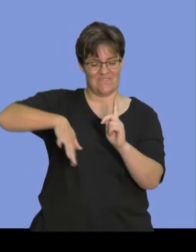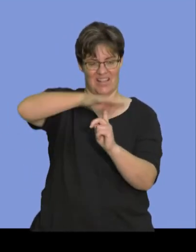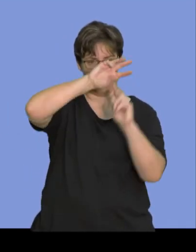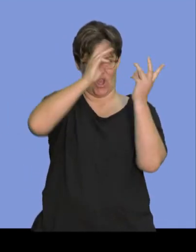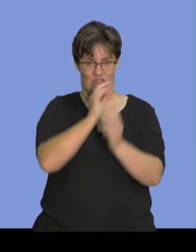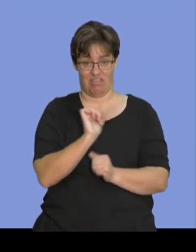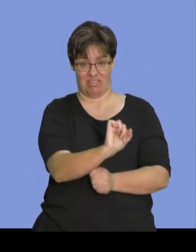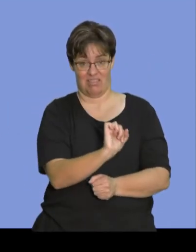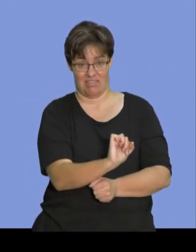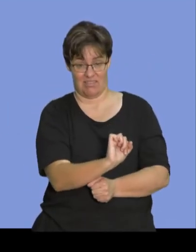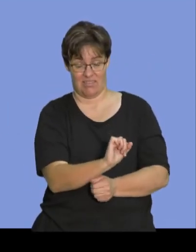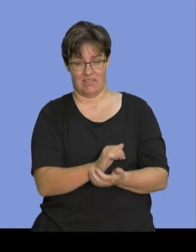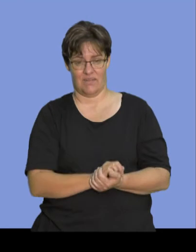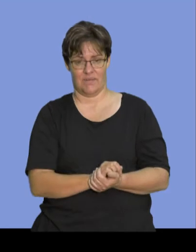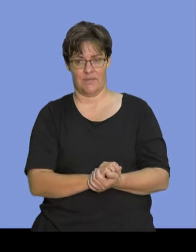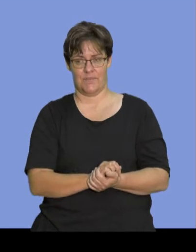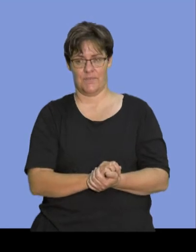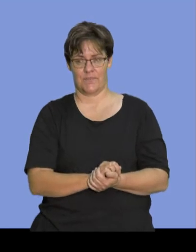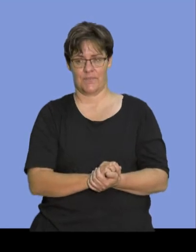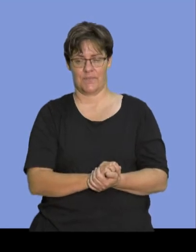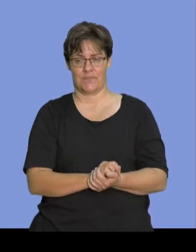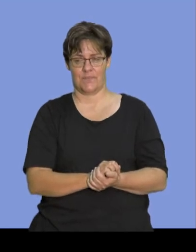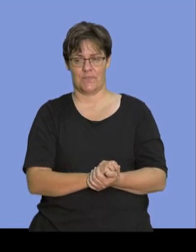magnetic field, okay.